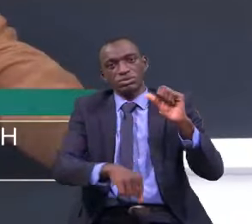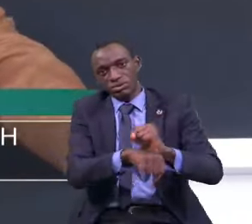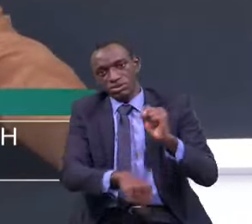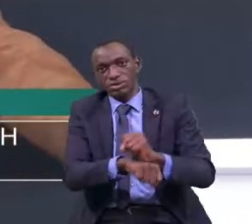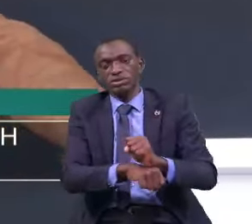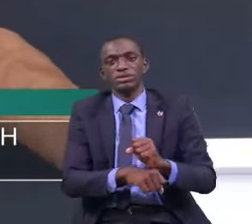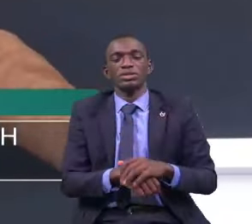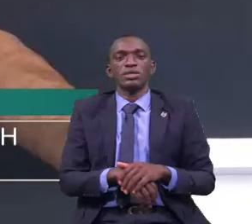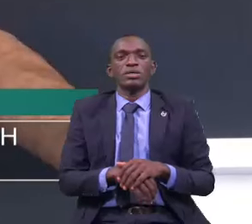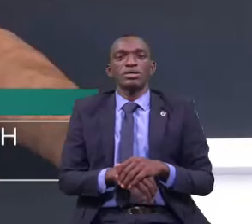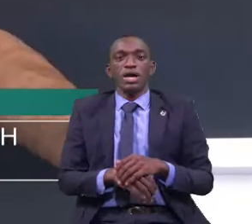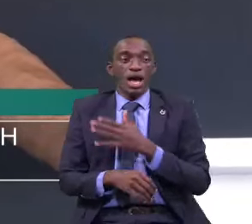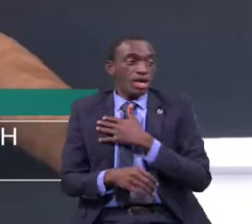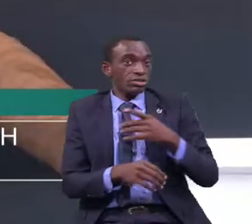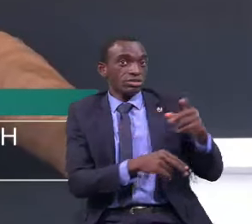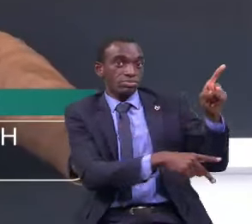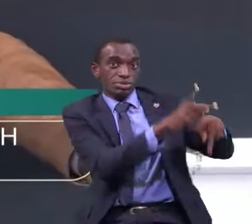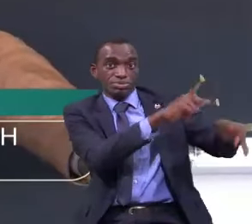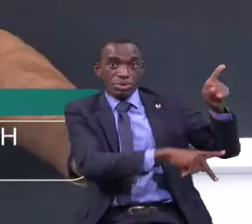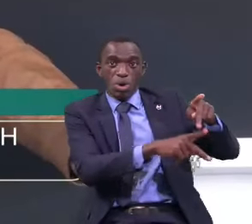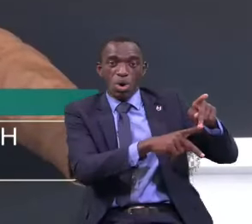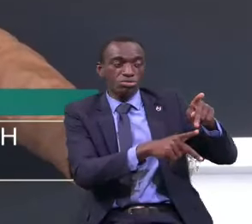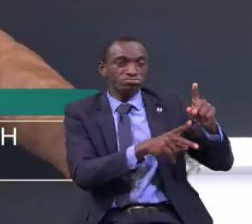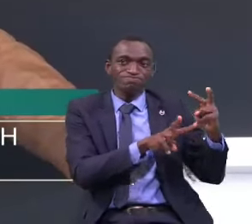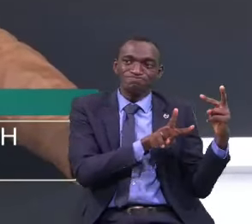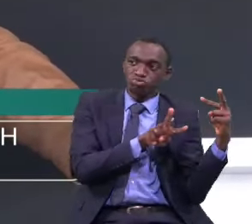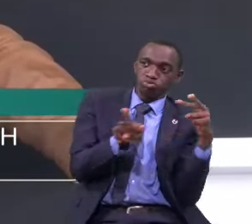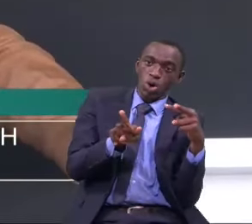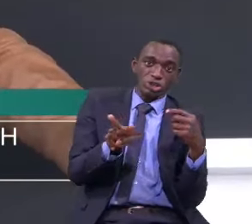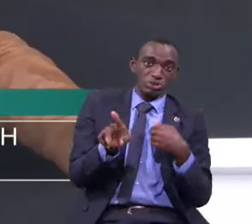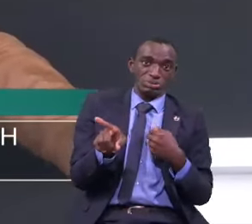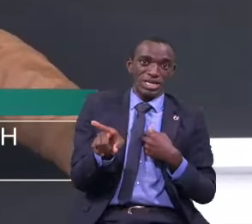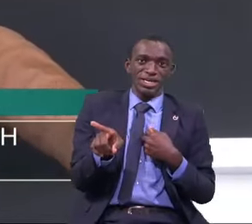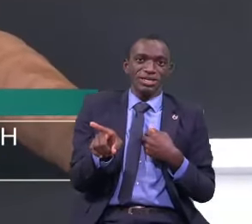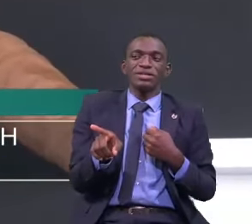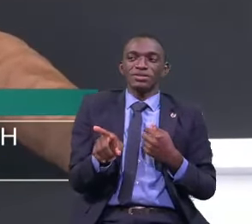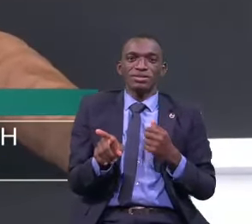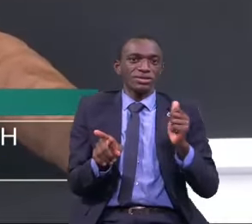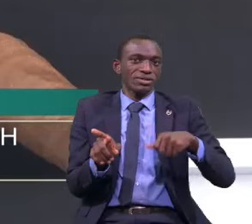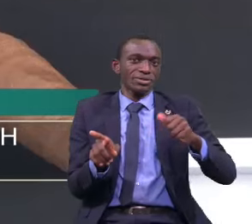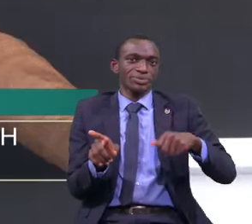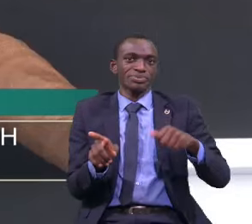And the spectators, they'll have somebody to watch.